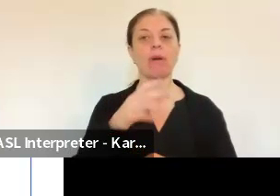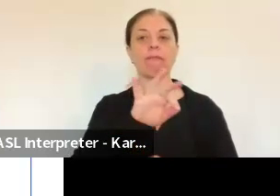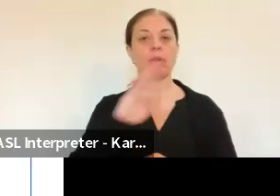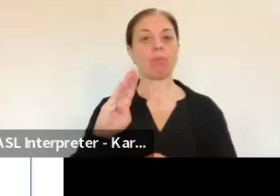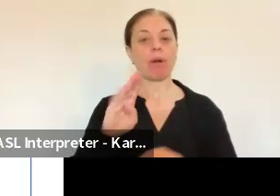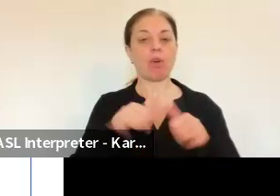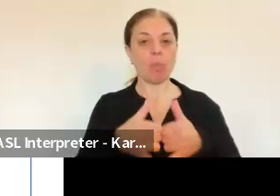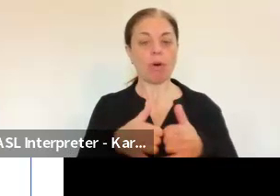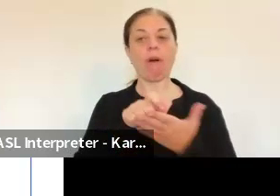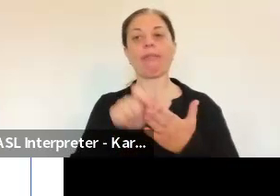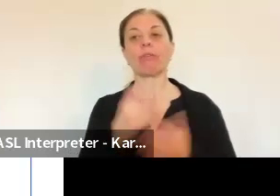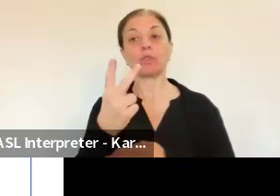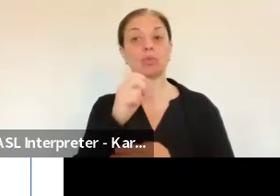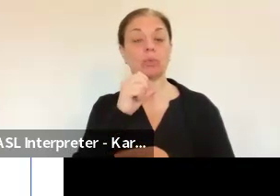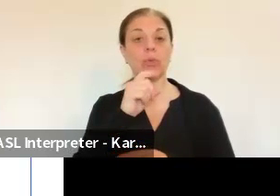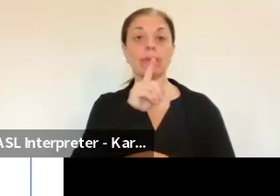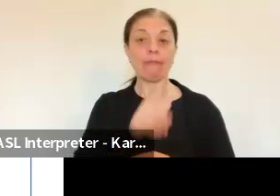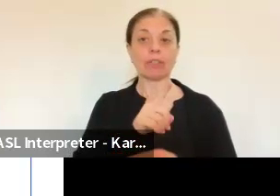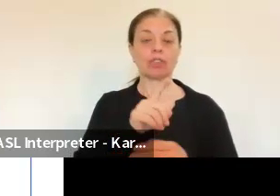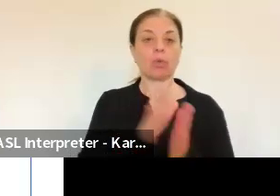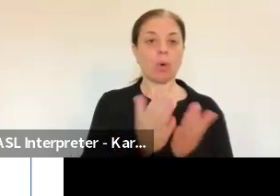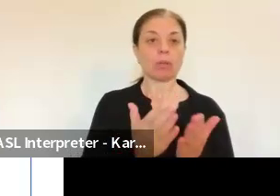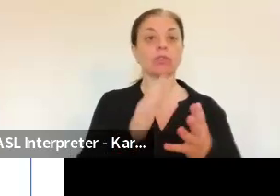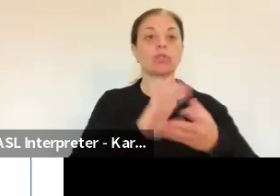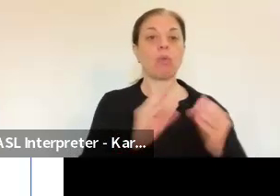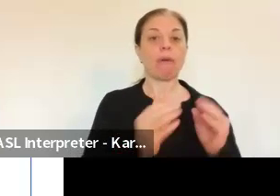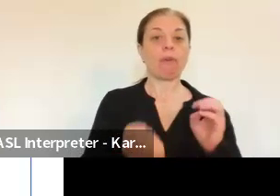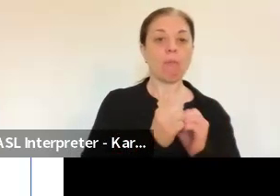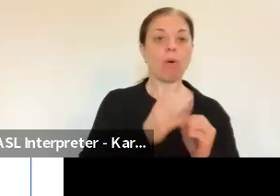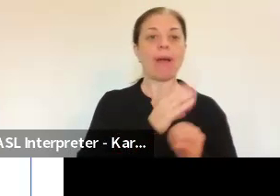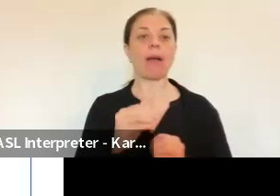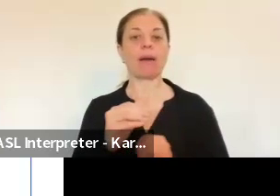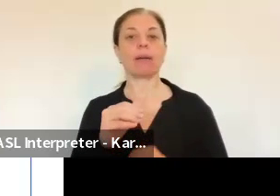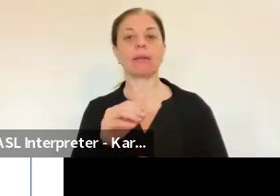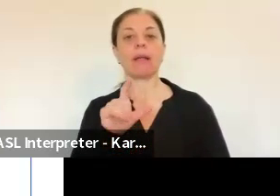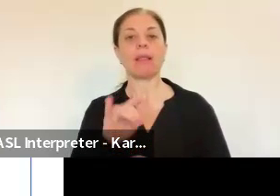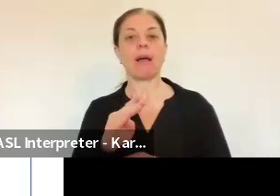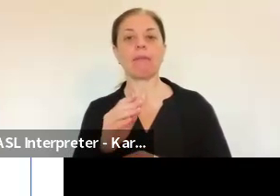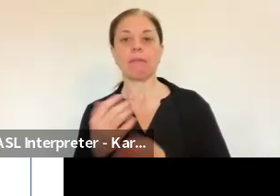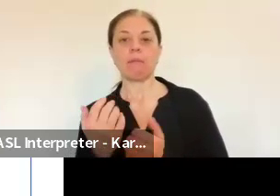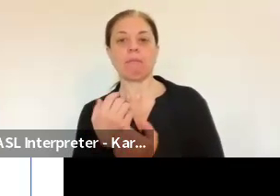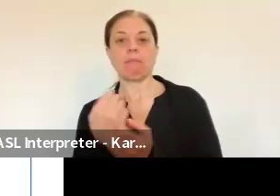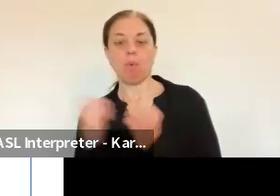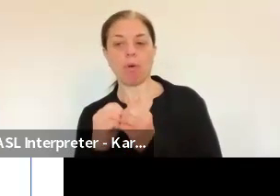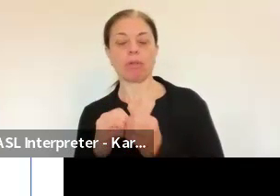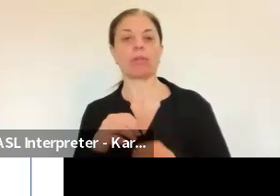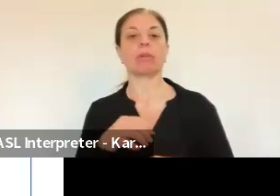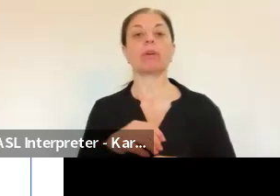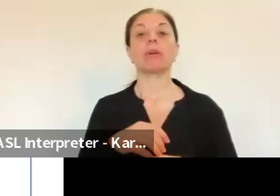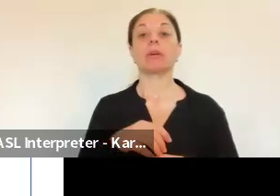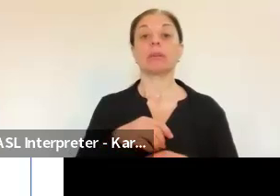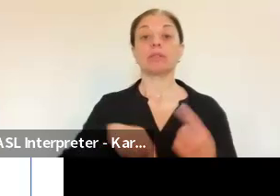2 nonfiction works, The Story of More and Lab Girl, which was the winner of the National Book Critics Circle